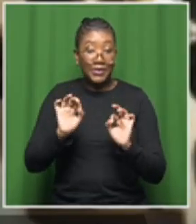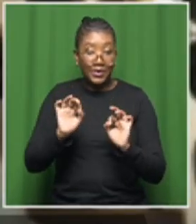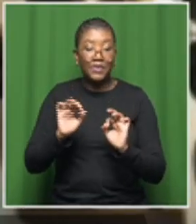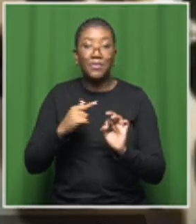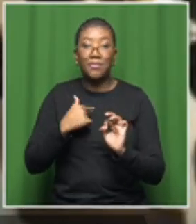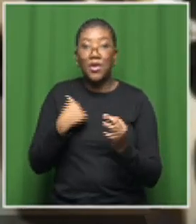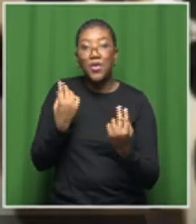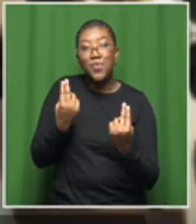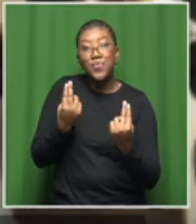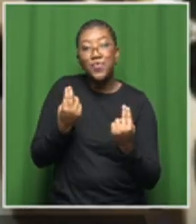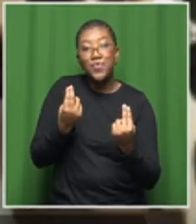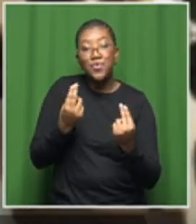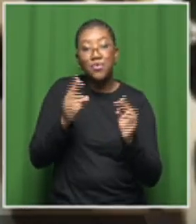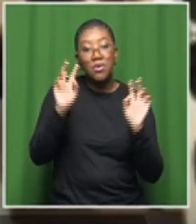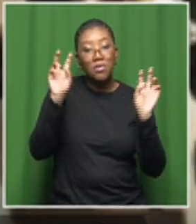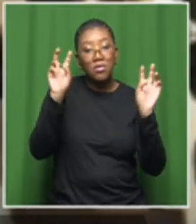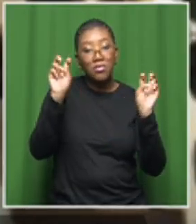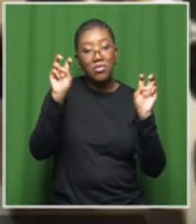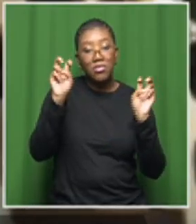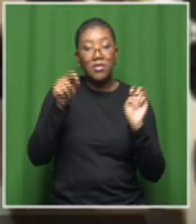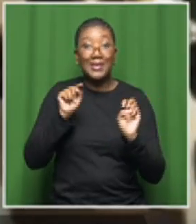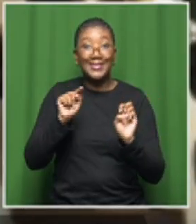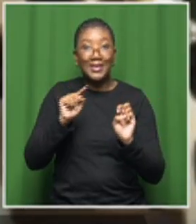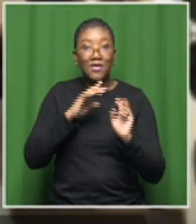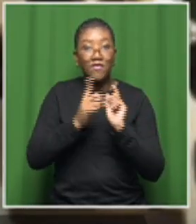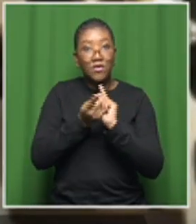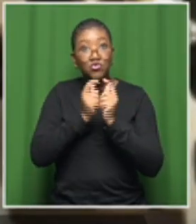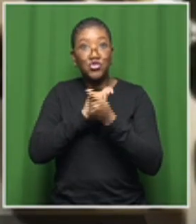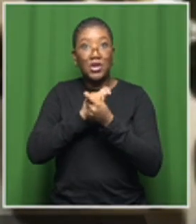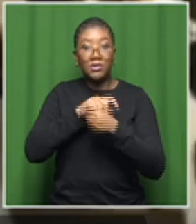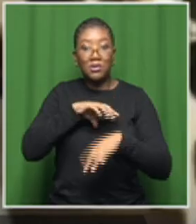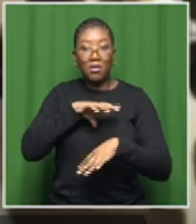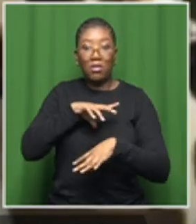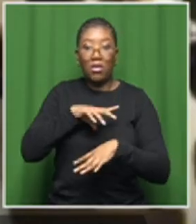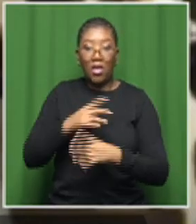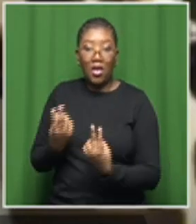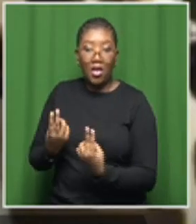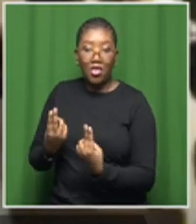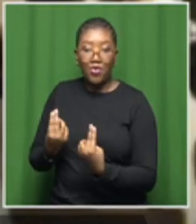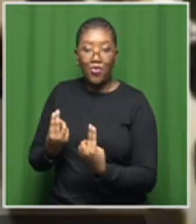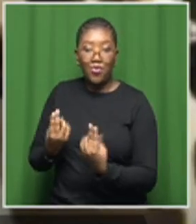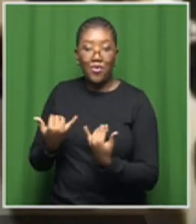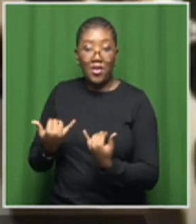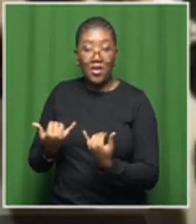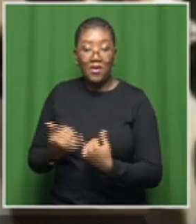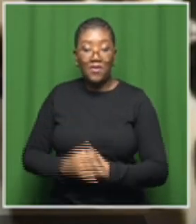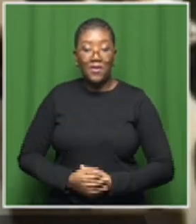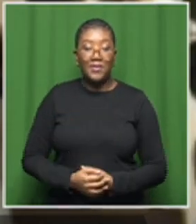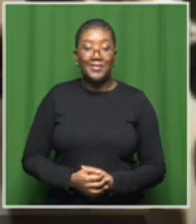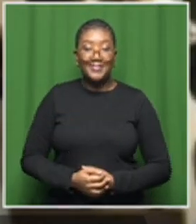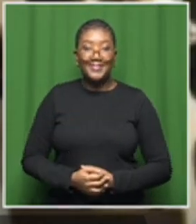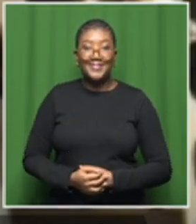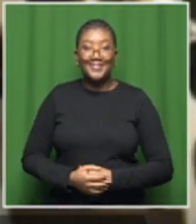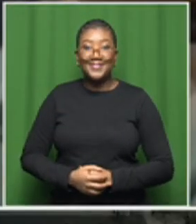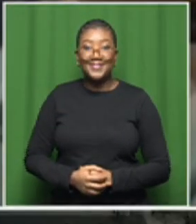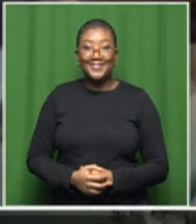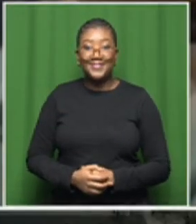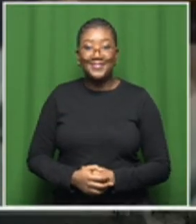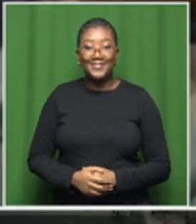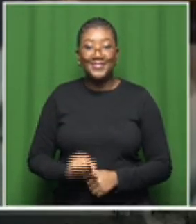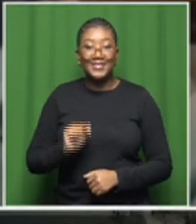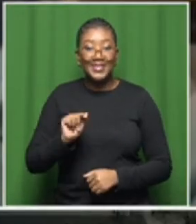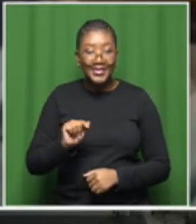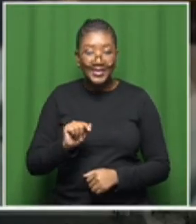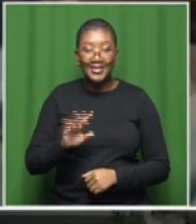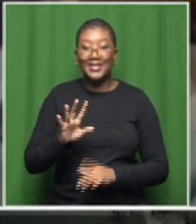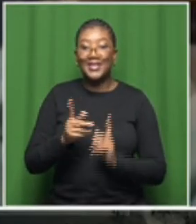on legacy stories. And there's, that's great fun. All right. So as it evolves